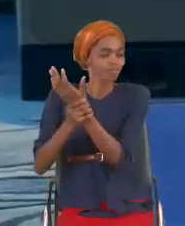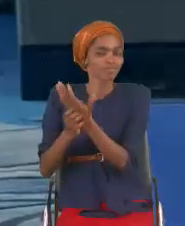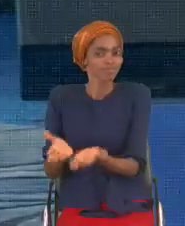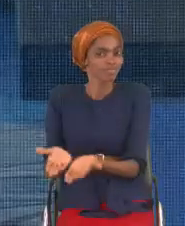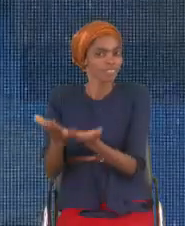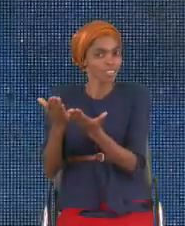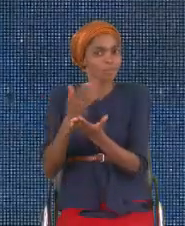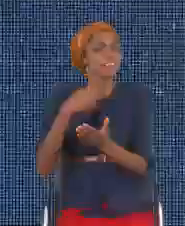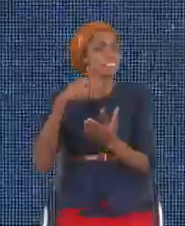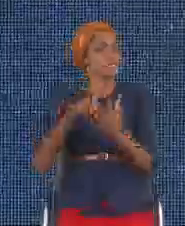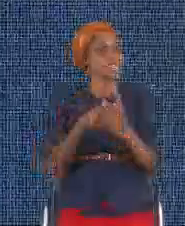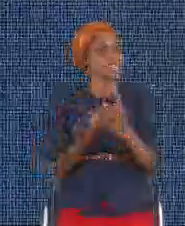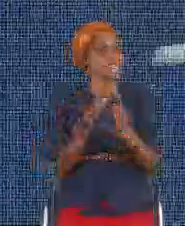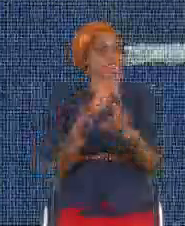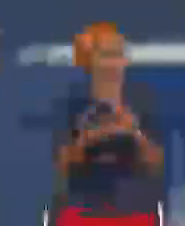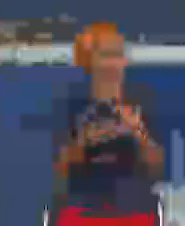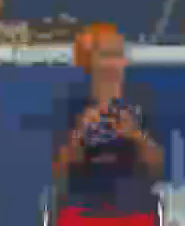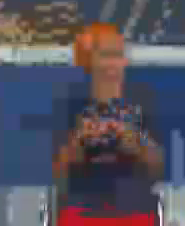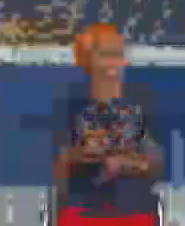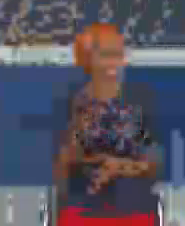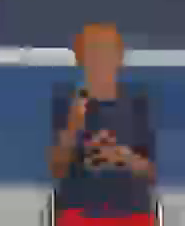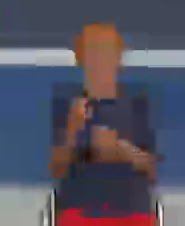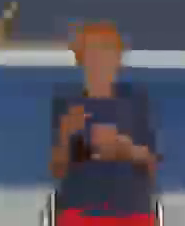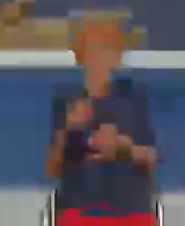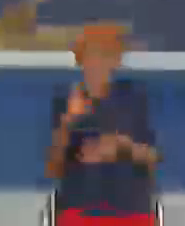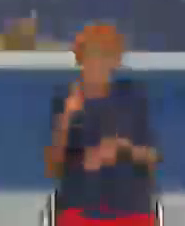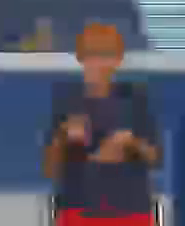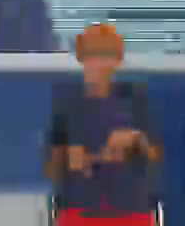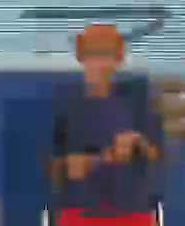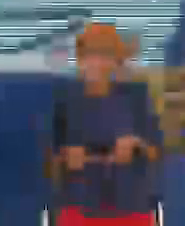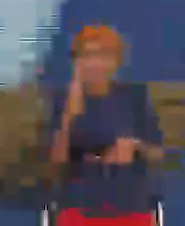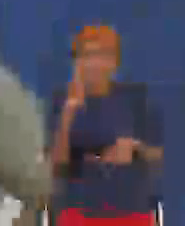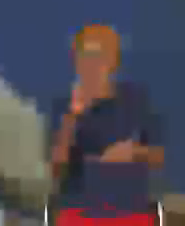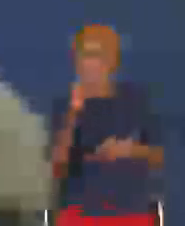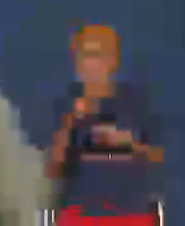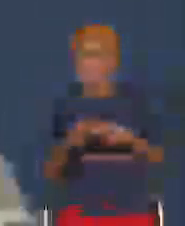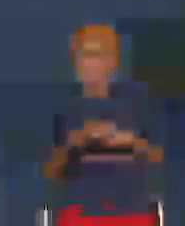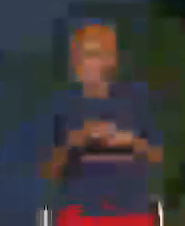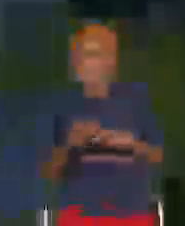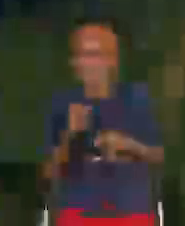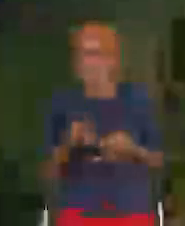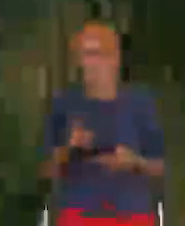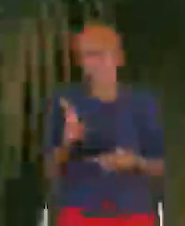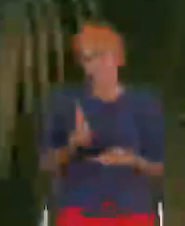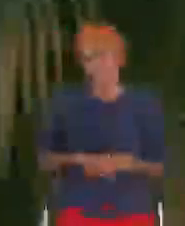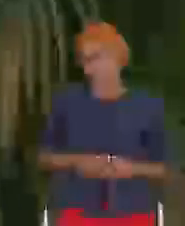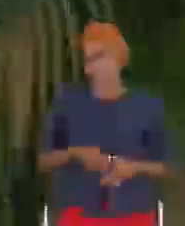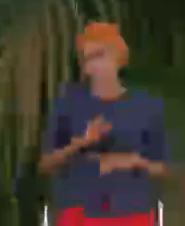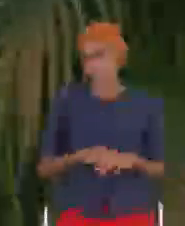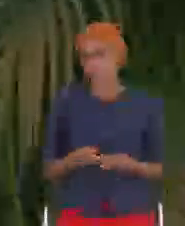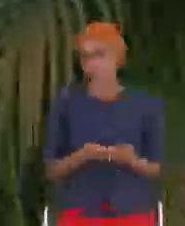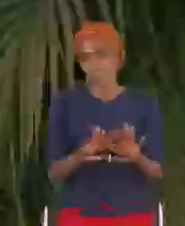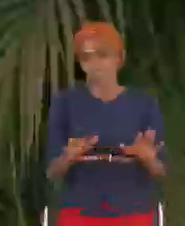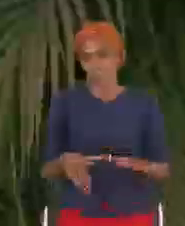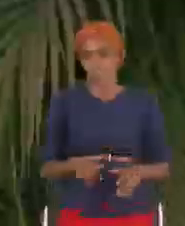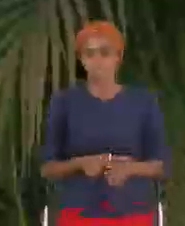they will walk. If one leg is shorter than the other, you can sit down on the ground and